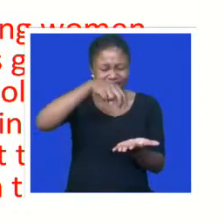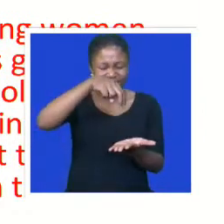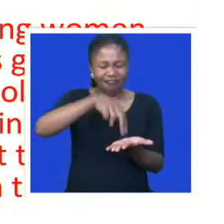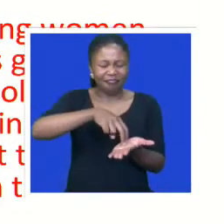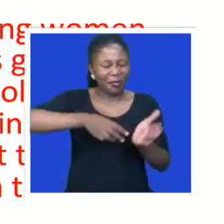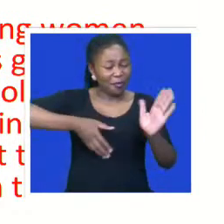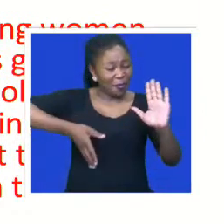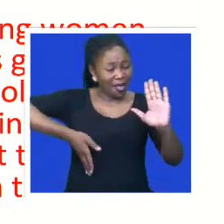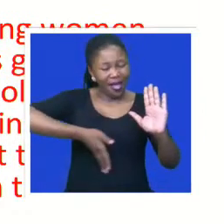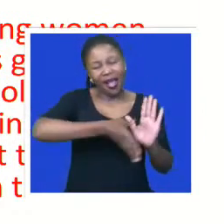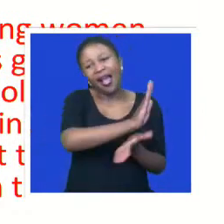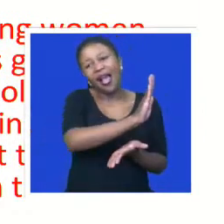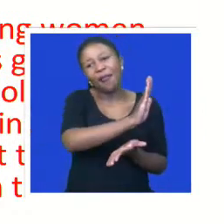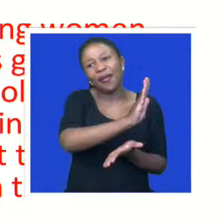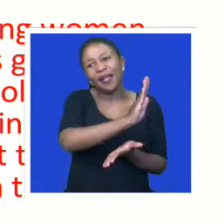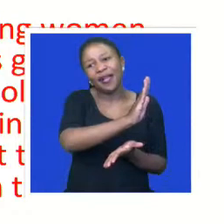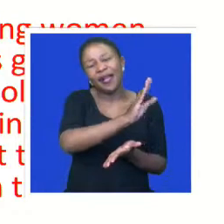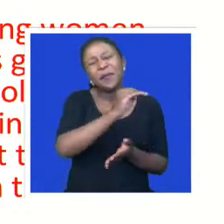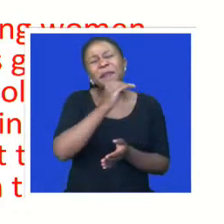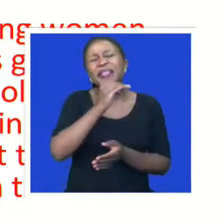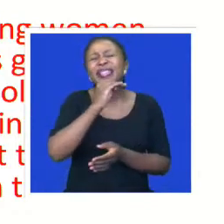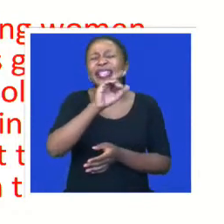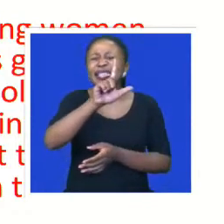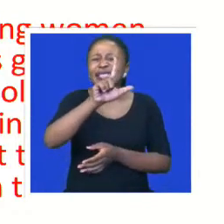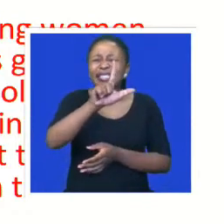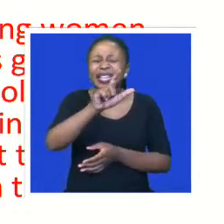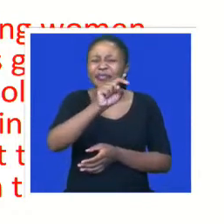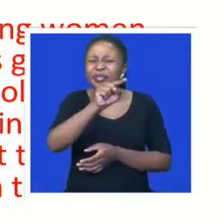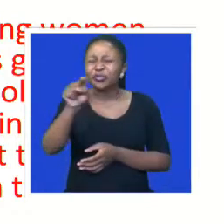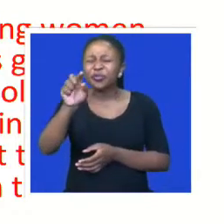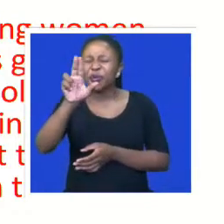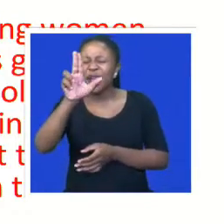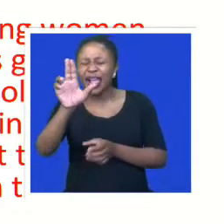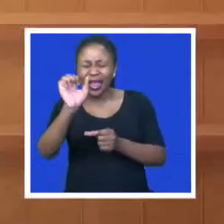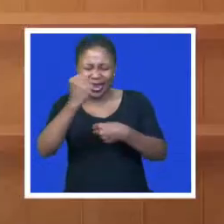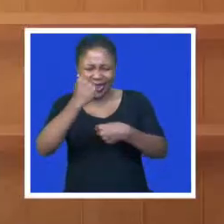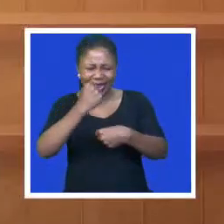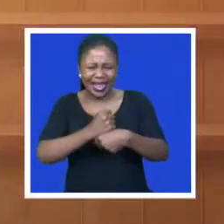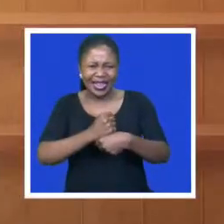take about 7 to 8 days, and it was